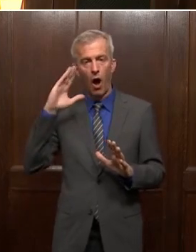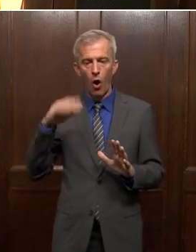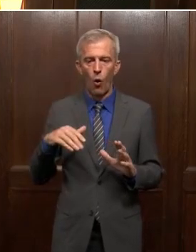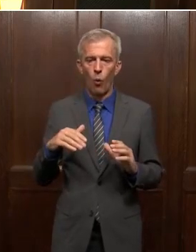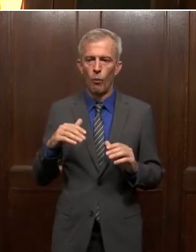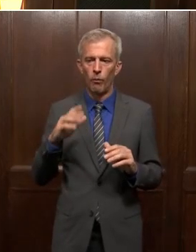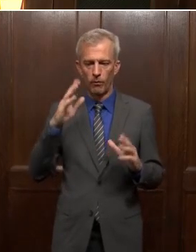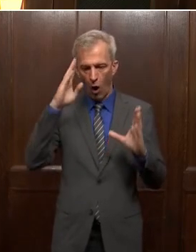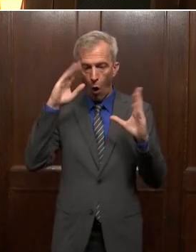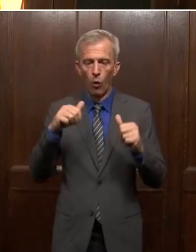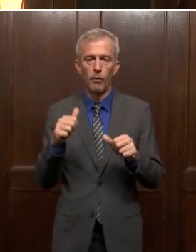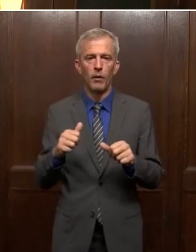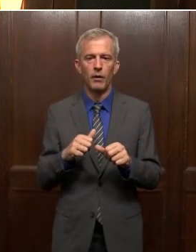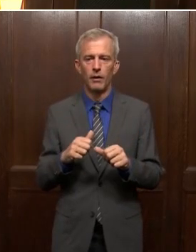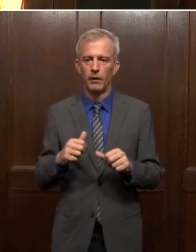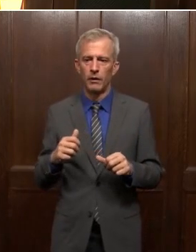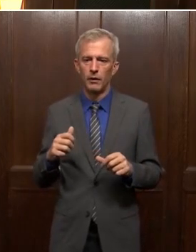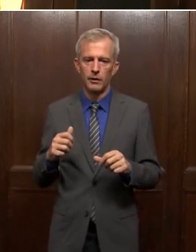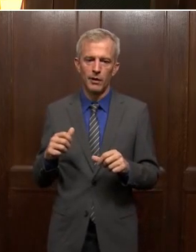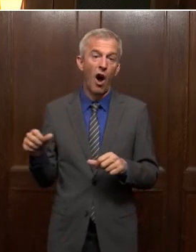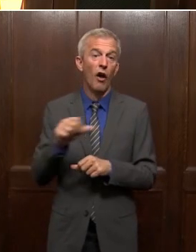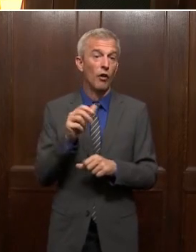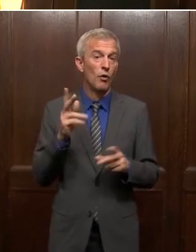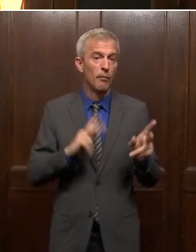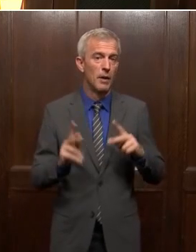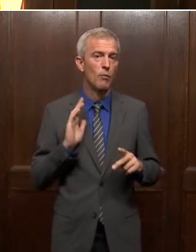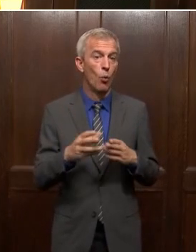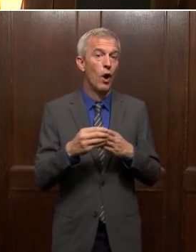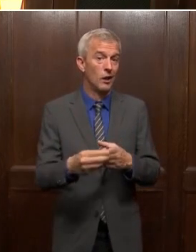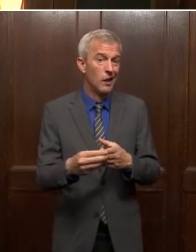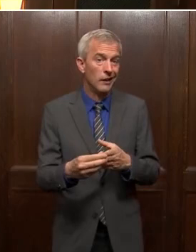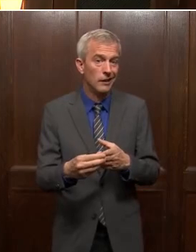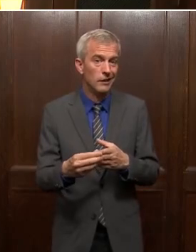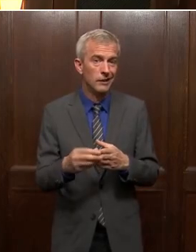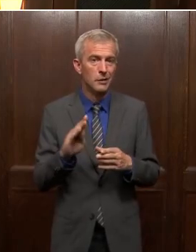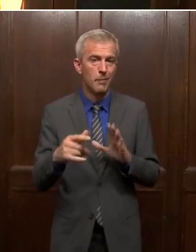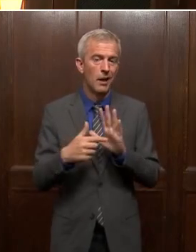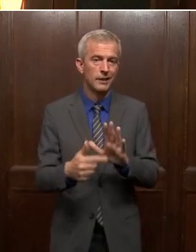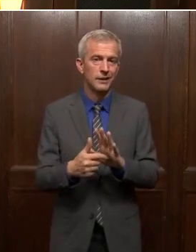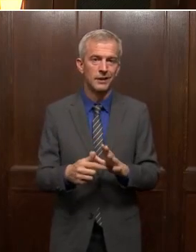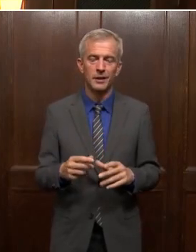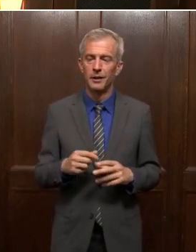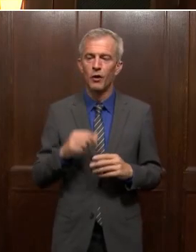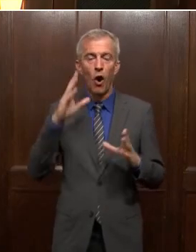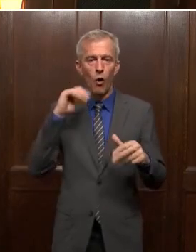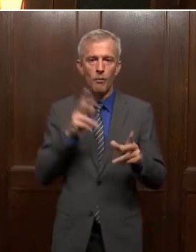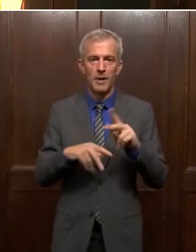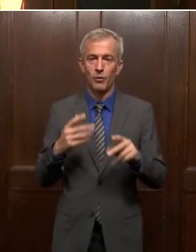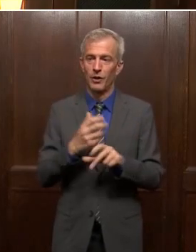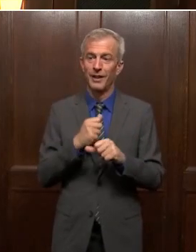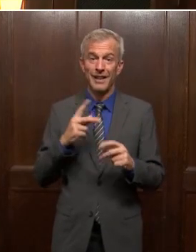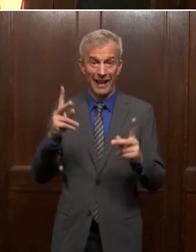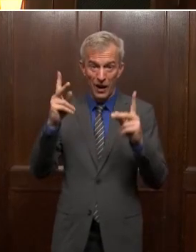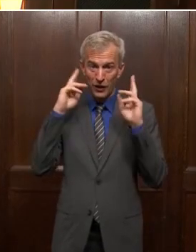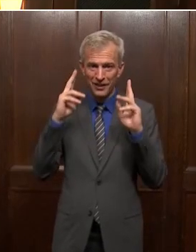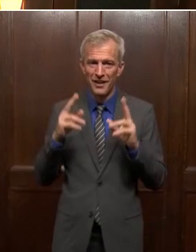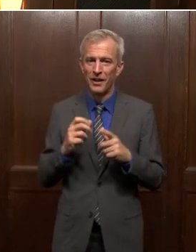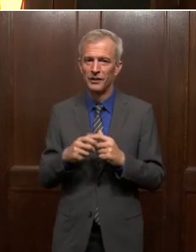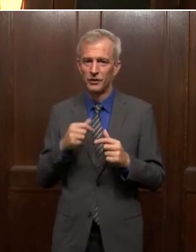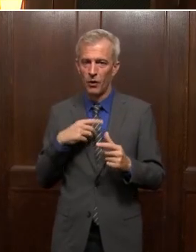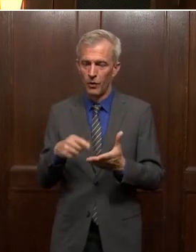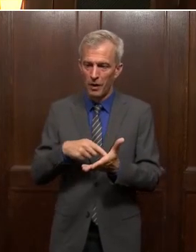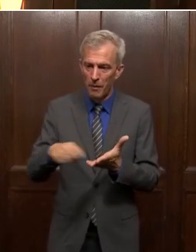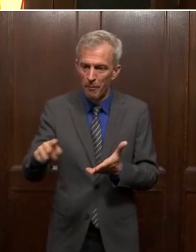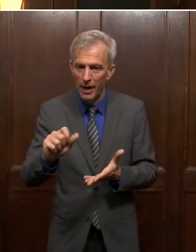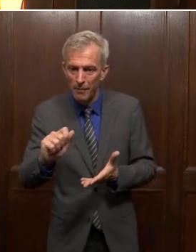know that everybody will get that haircut, and that means folks who earn more will be contributing more back, and folks who earn less will be contributing less, because that's